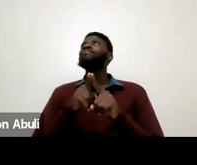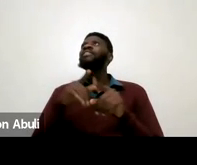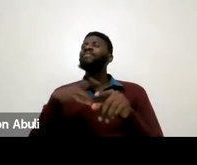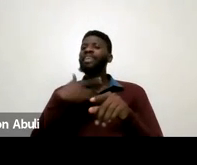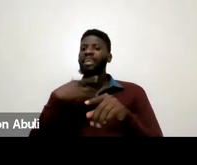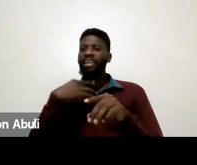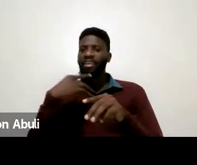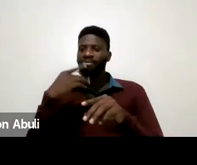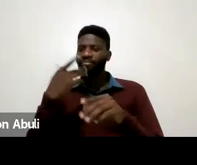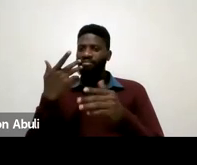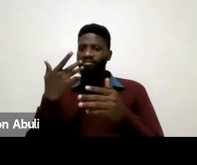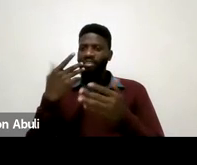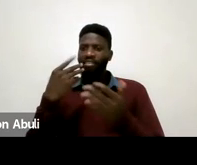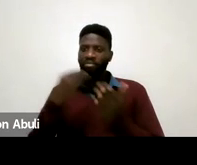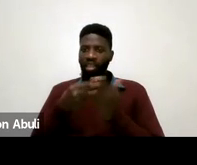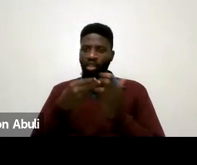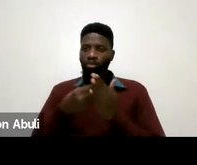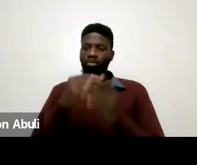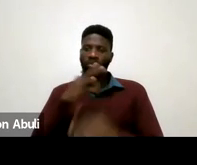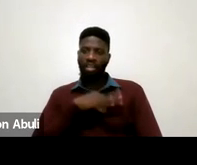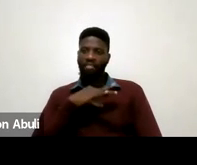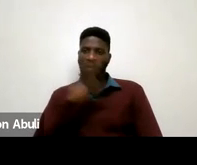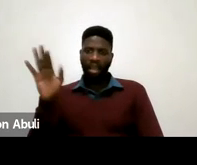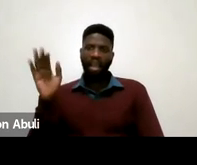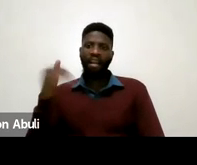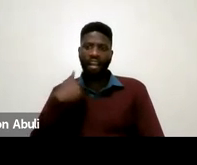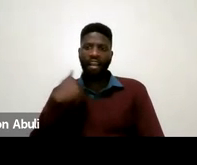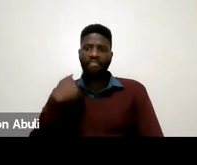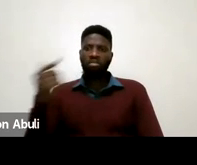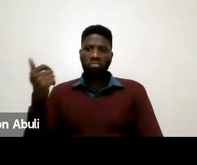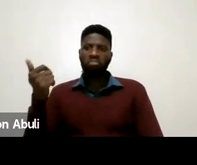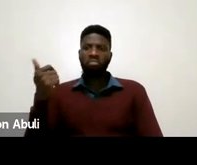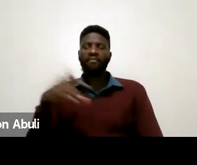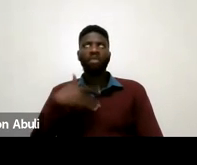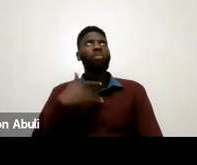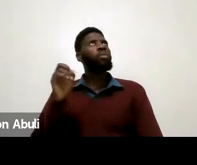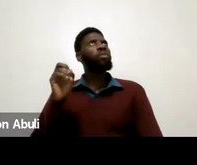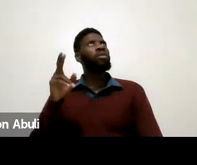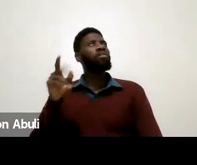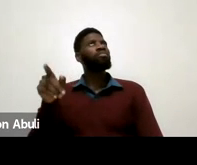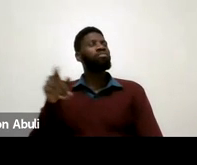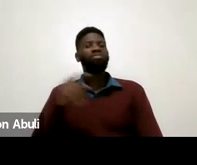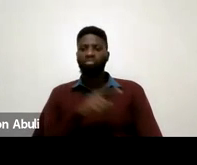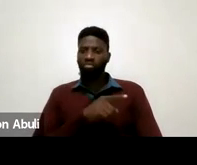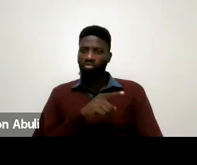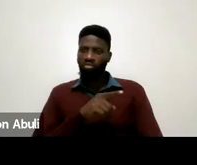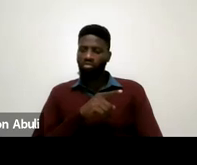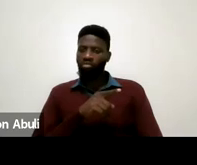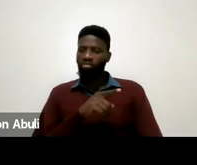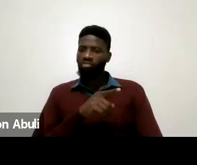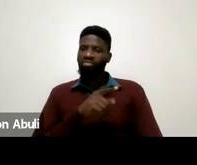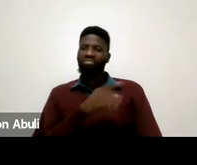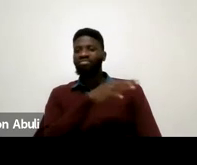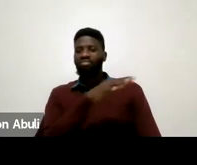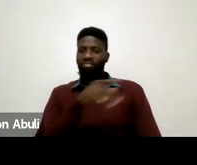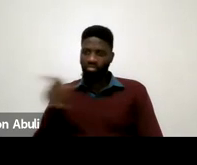or financial benefit that comes with it. He sees like, okay, this is not this will not be lucrative, then I